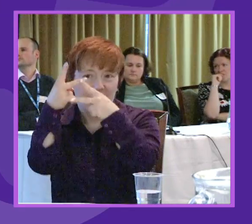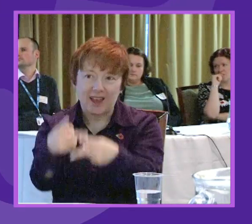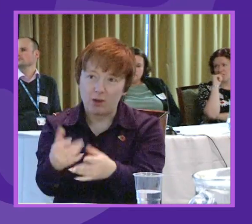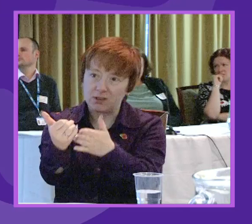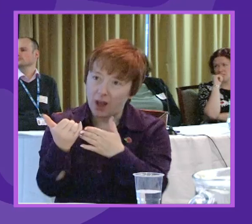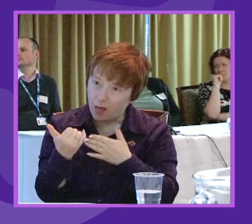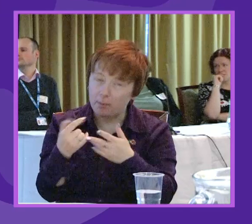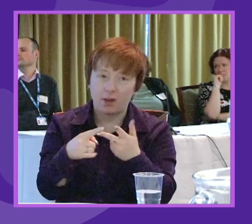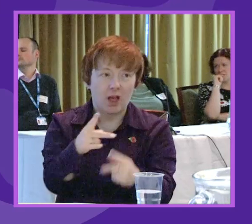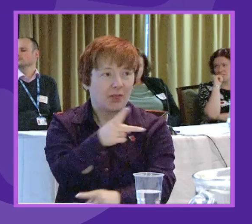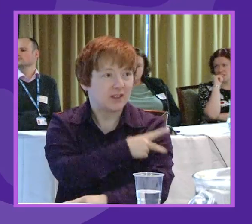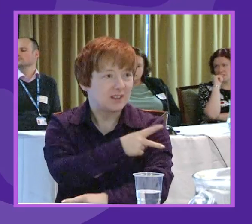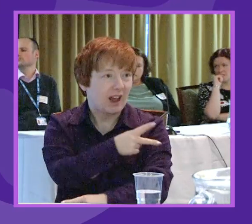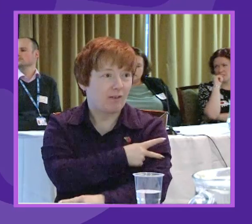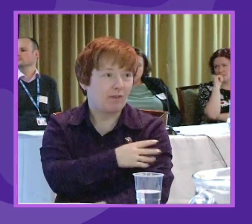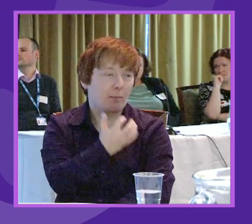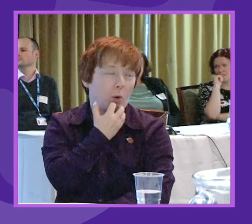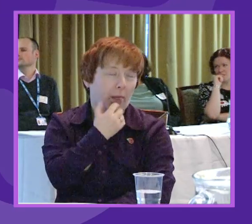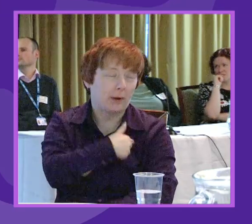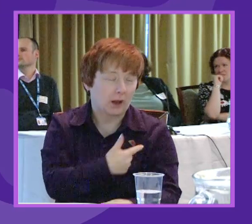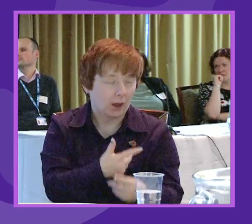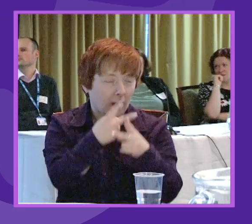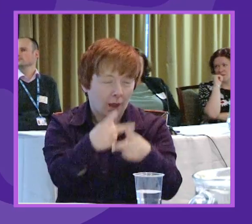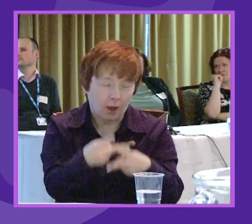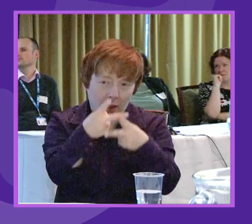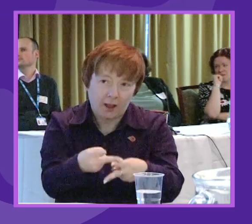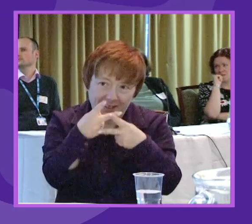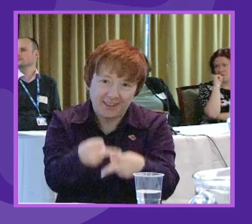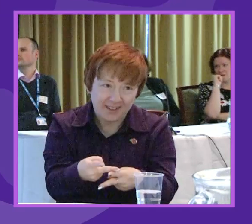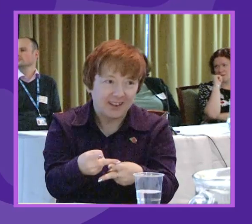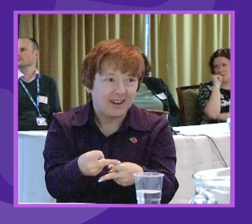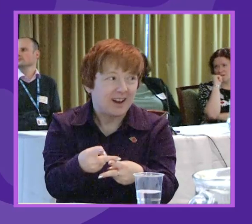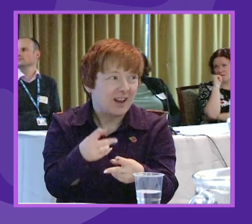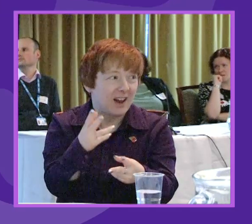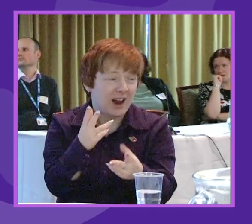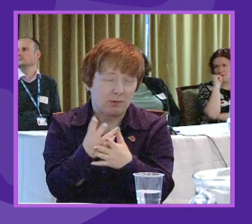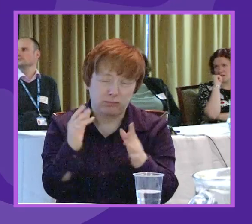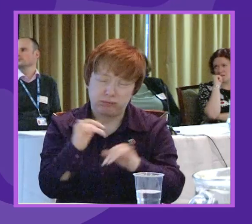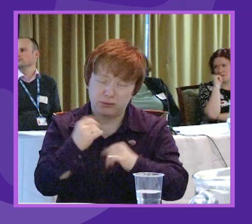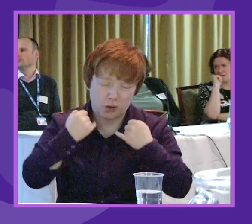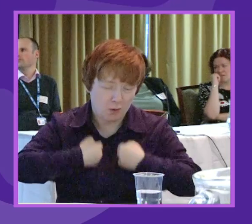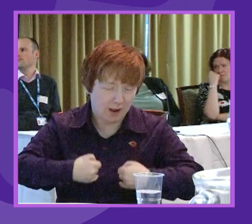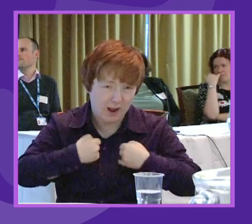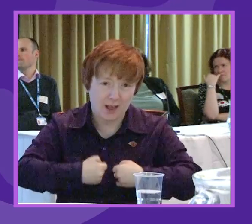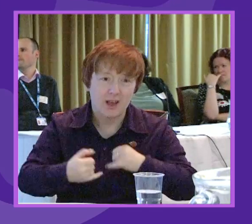that have nursed me, put up with me, being so poorly, and they must have got so